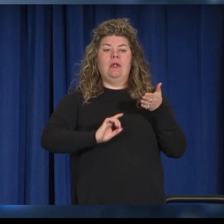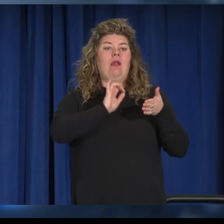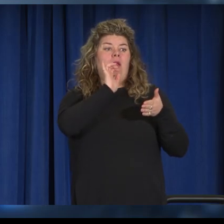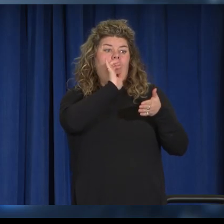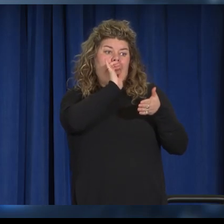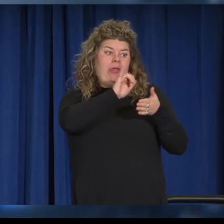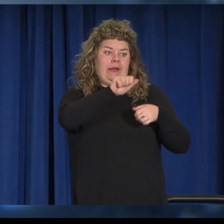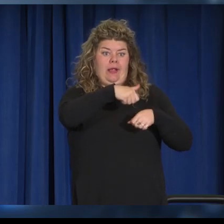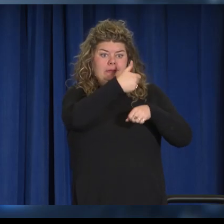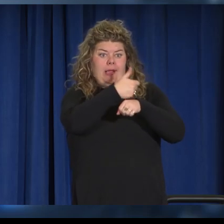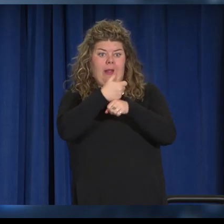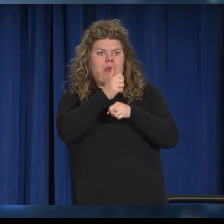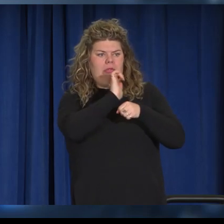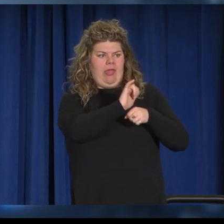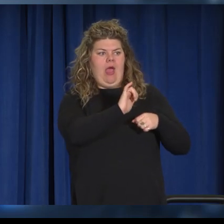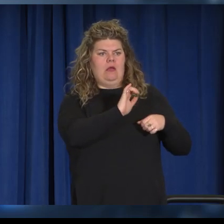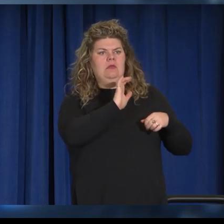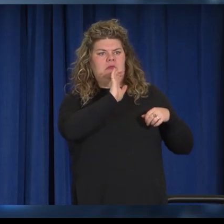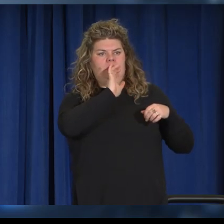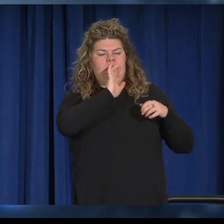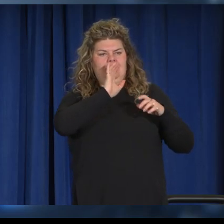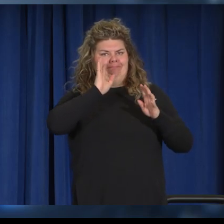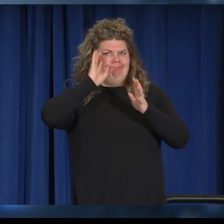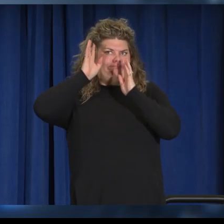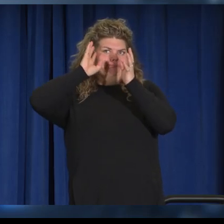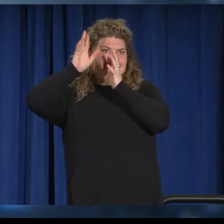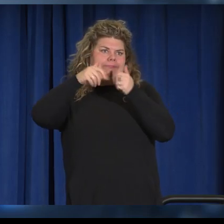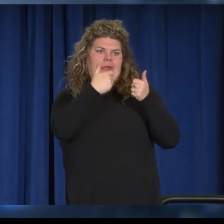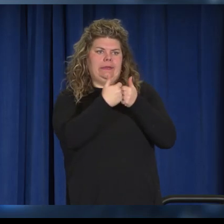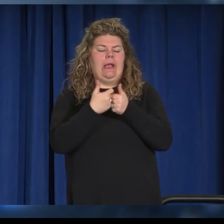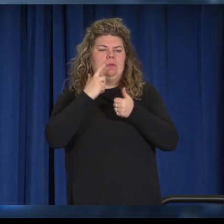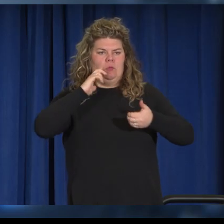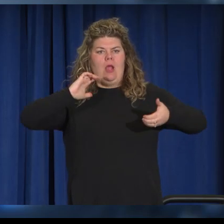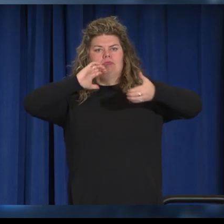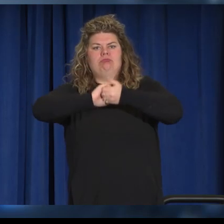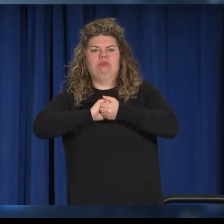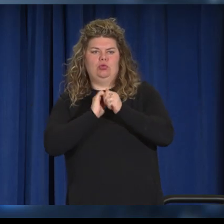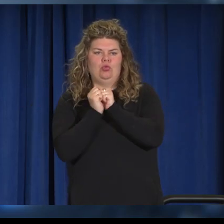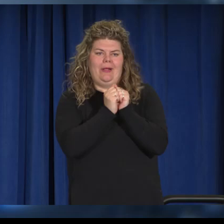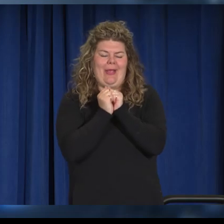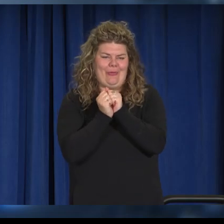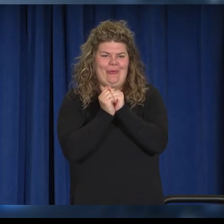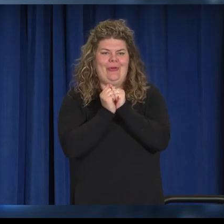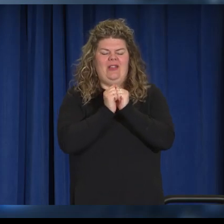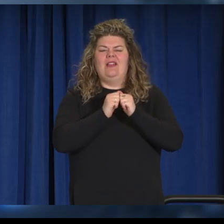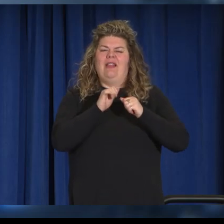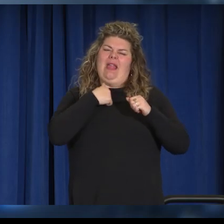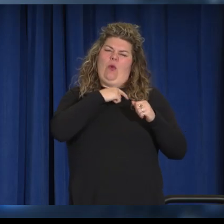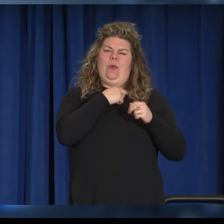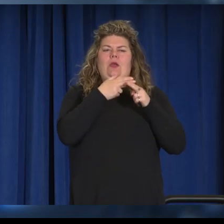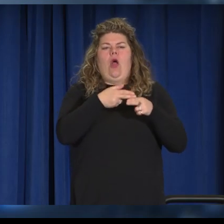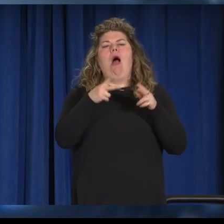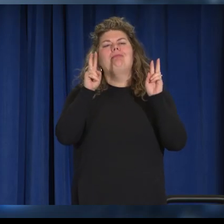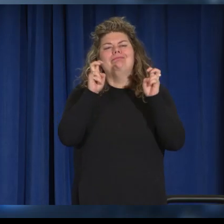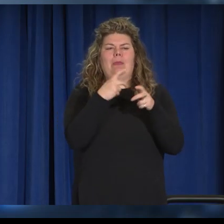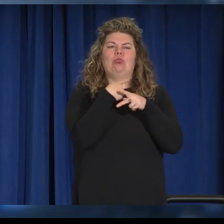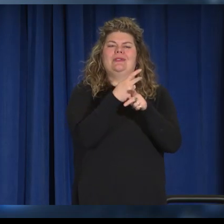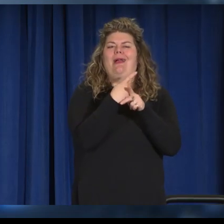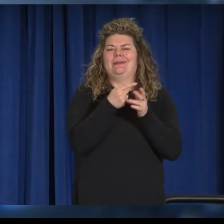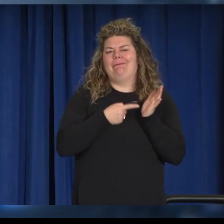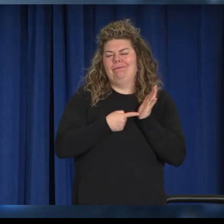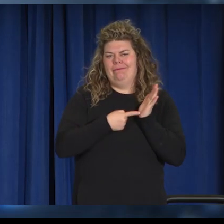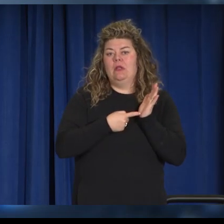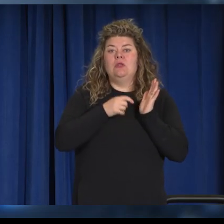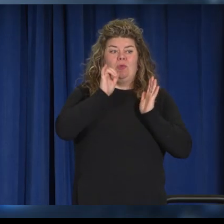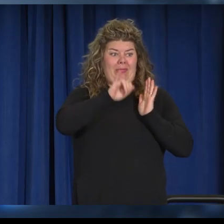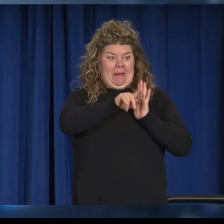players are going to work together in what we call productive ways. And so using those principles, we actually